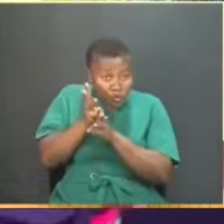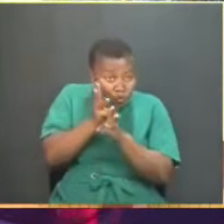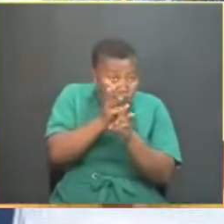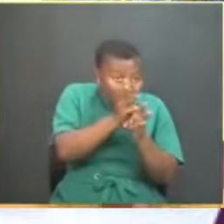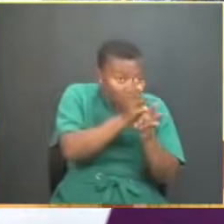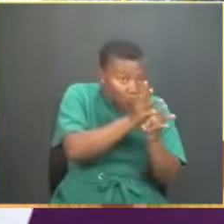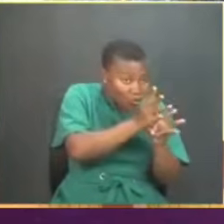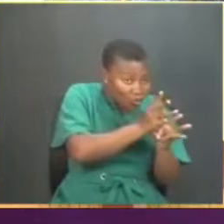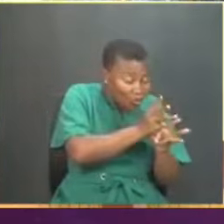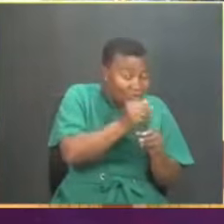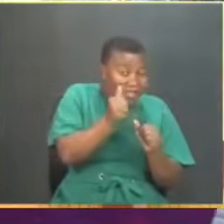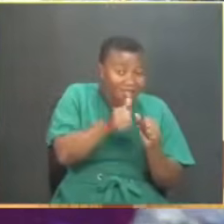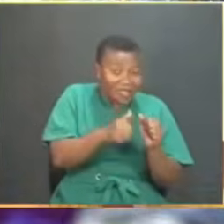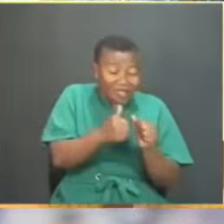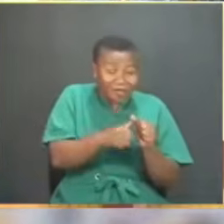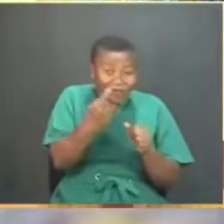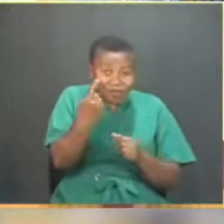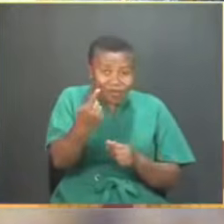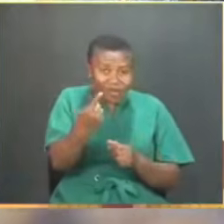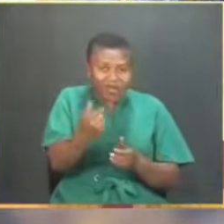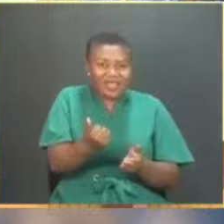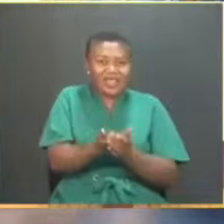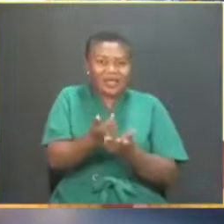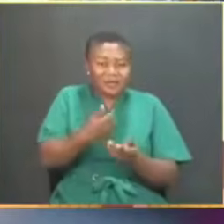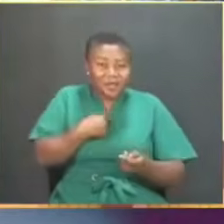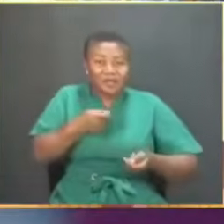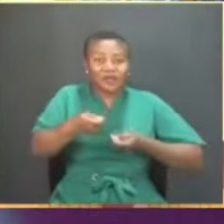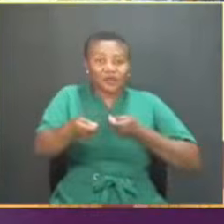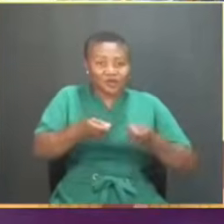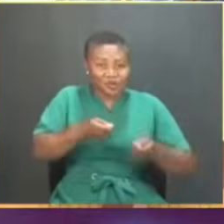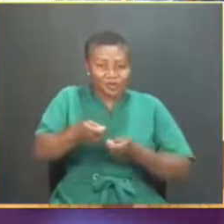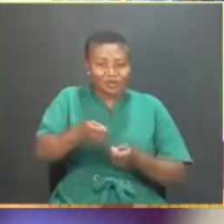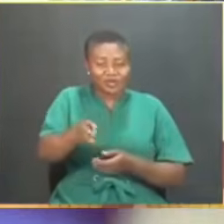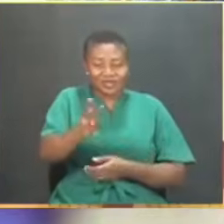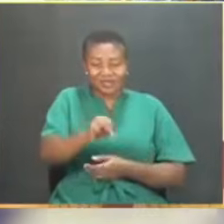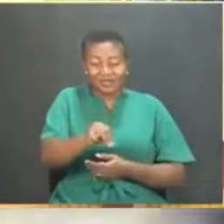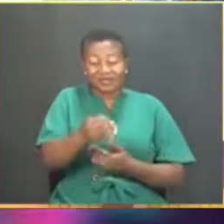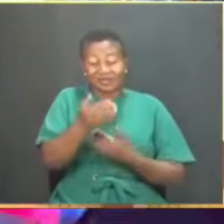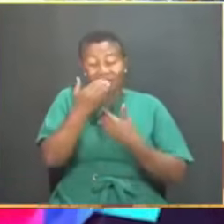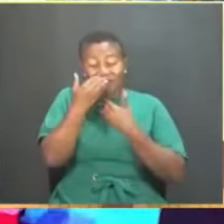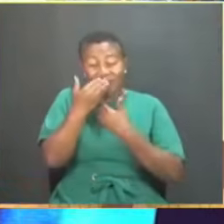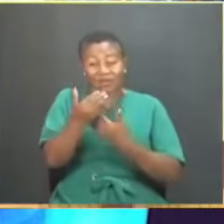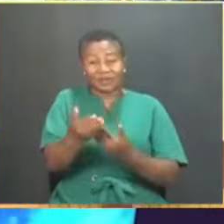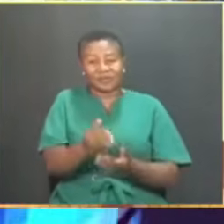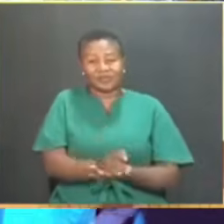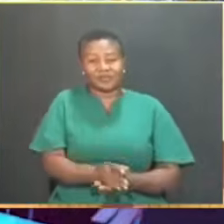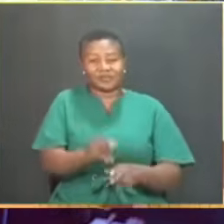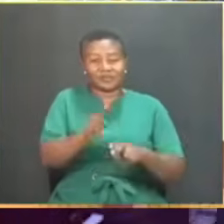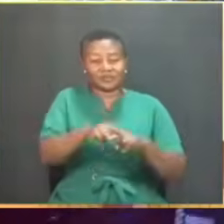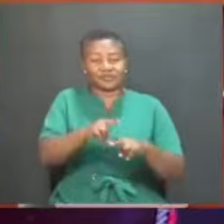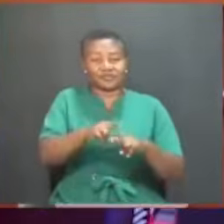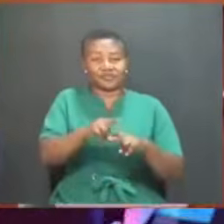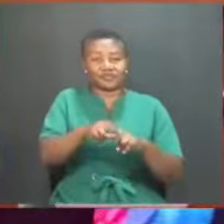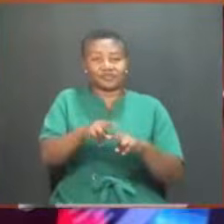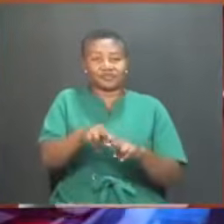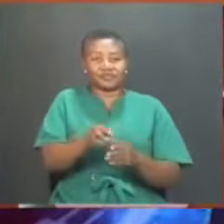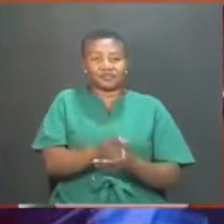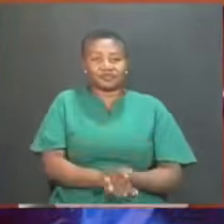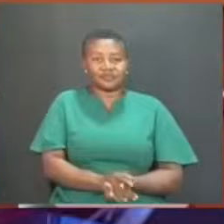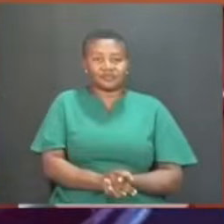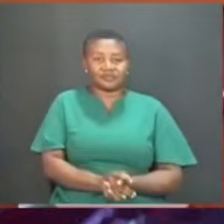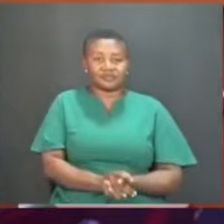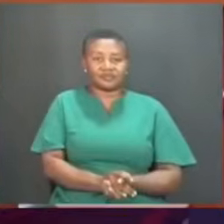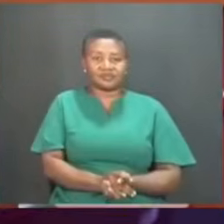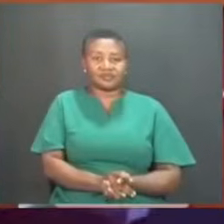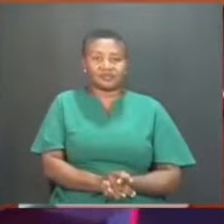me to manage them. Thank you so much. You are warmly welcome. Resume your seats. We